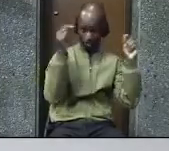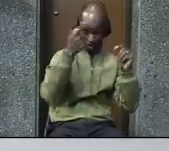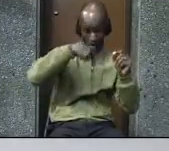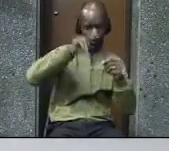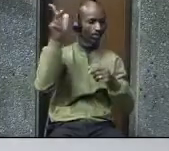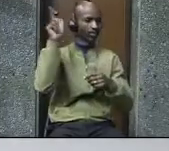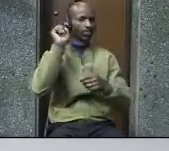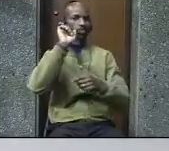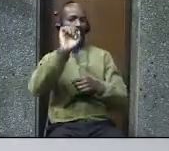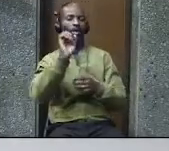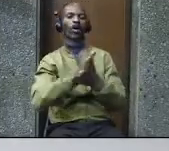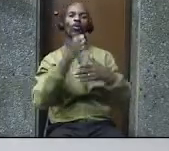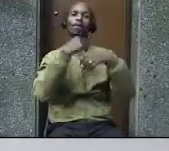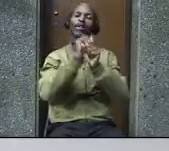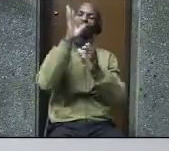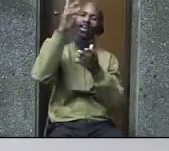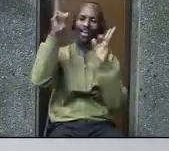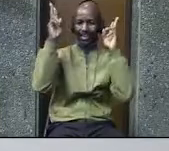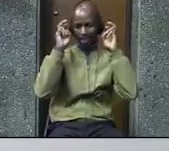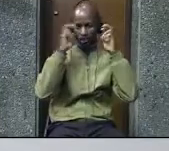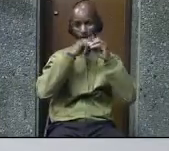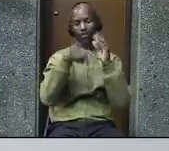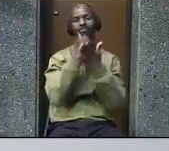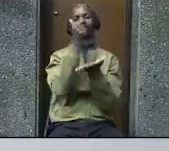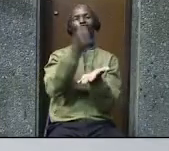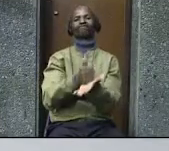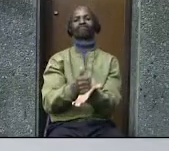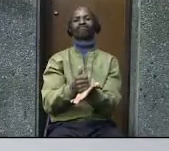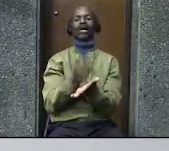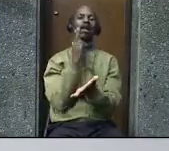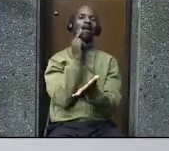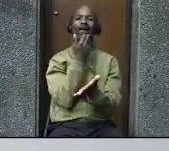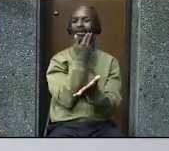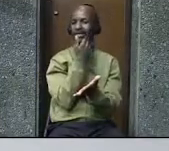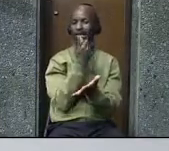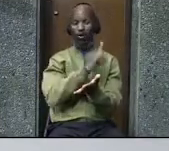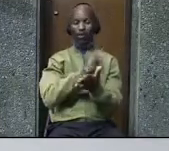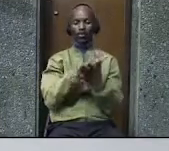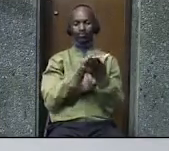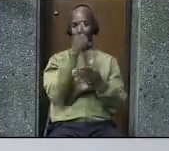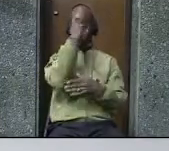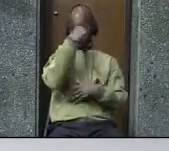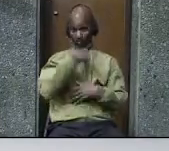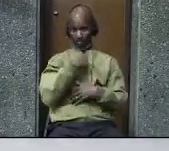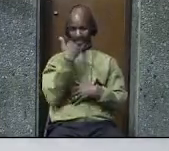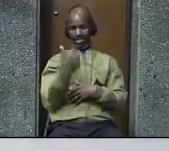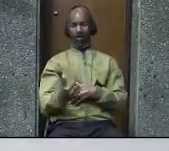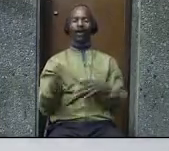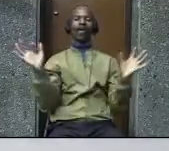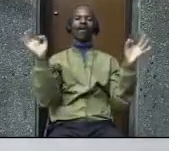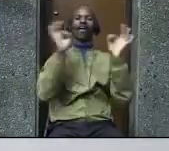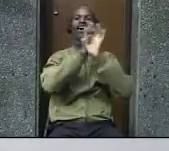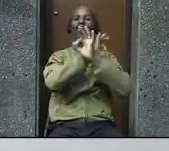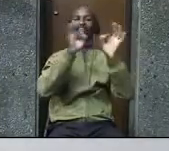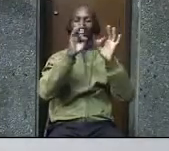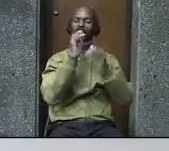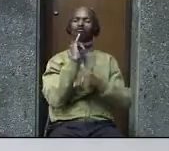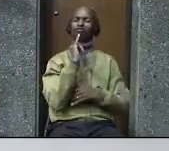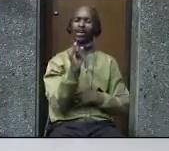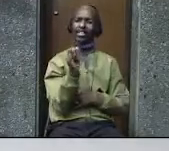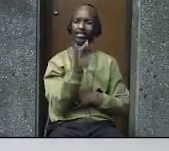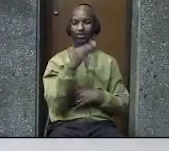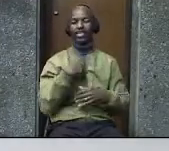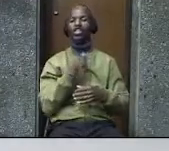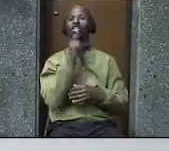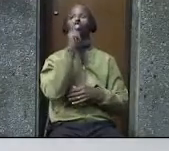listening to you. You have made your issues across and you sit down. Very nice. Because believe you me, there is nothing hurtful as